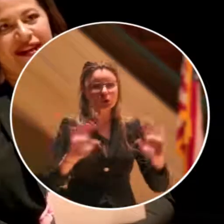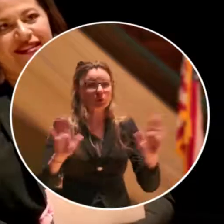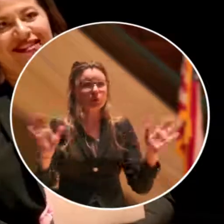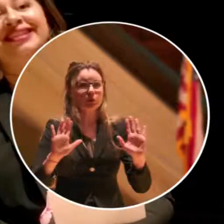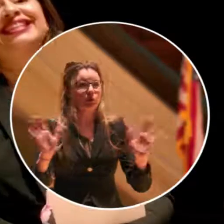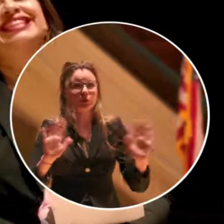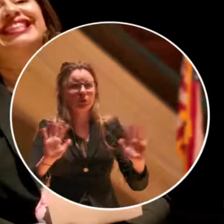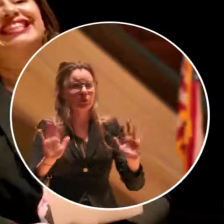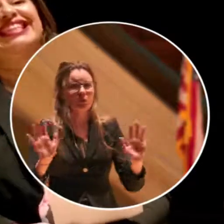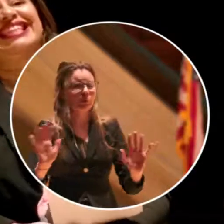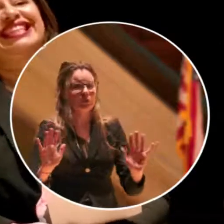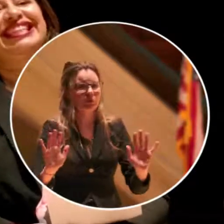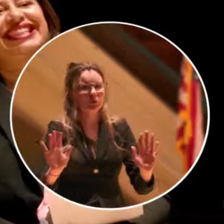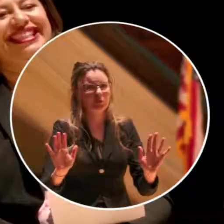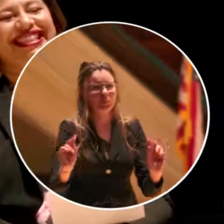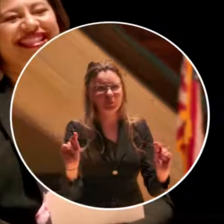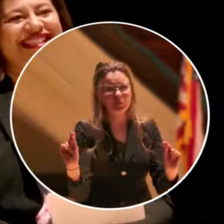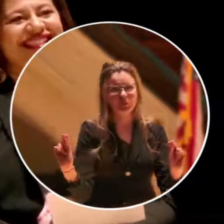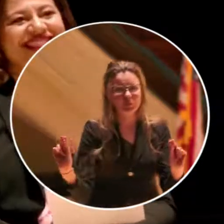no torpedo!"